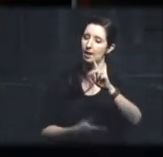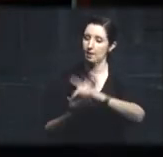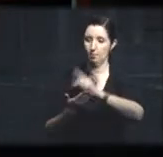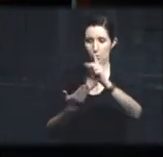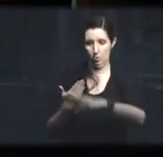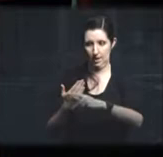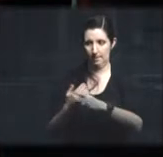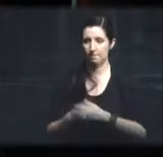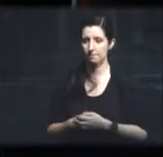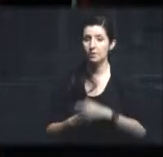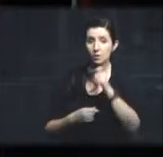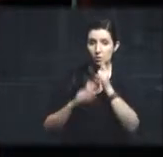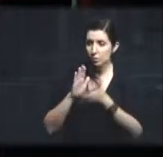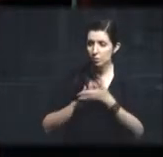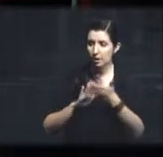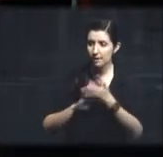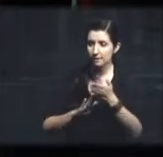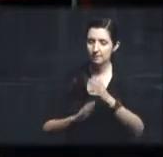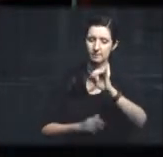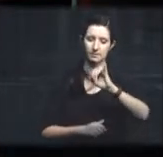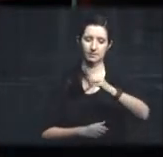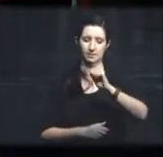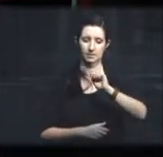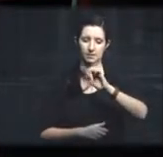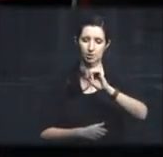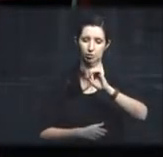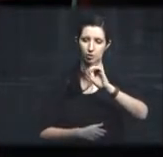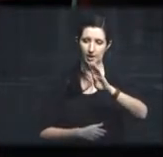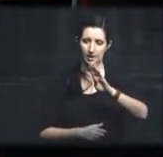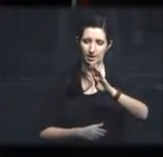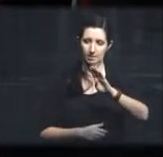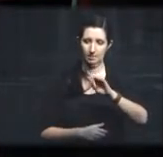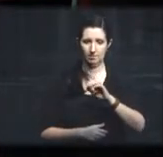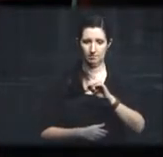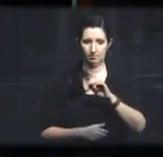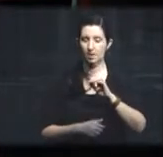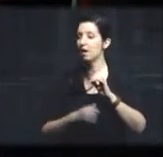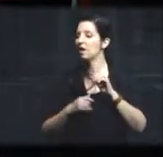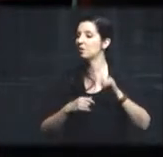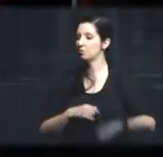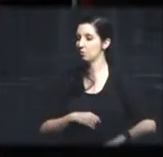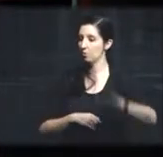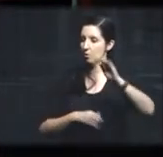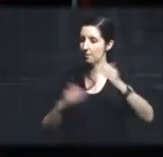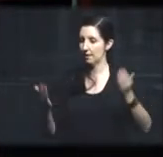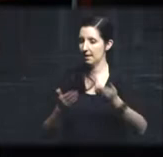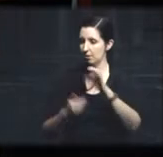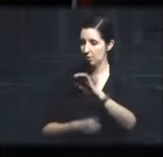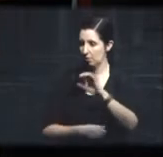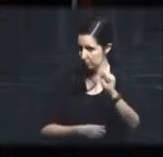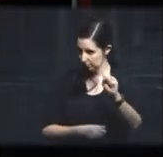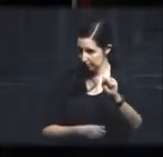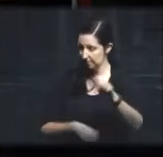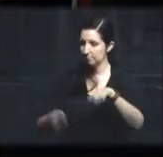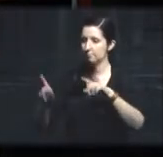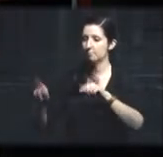program is run by Jacob Eichengreen. Jacob's a brilliant young man who grew up here in Colorado Springs, went to the Wharton School of Business, joined a